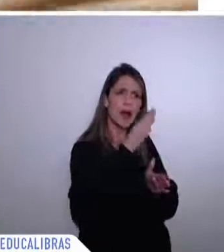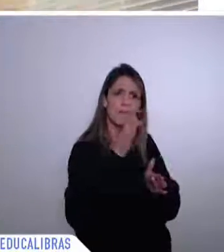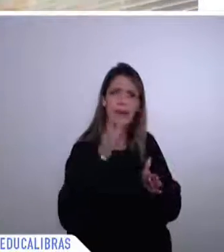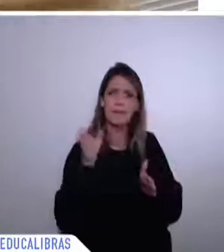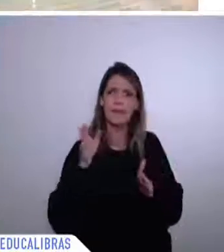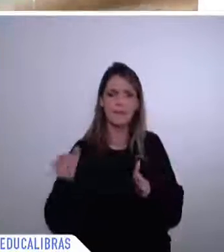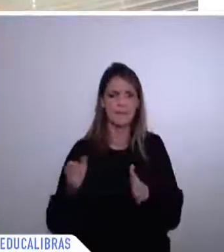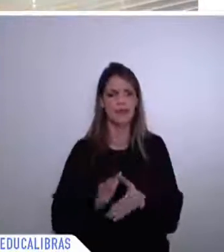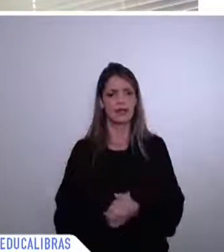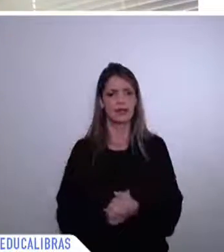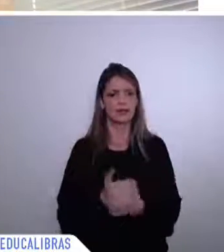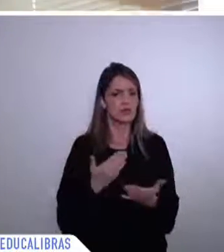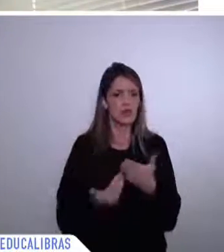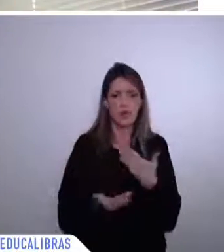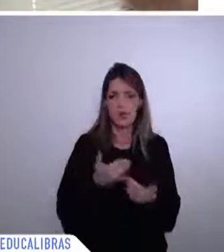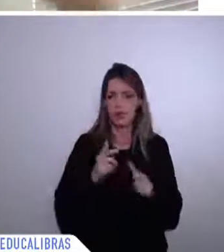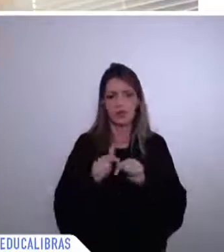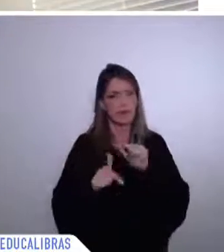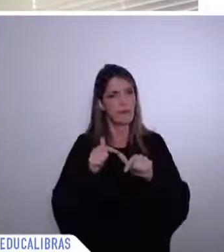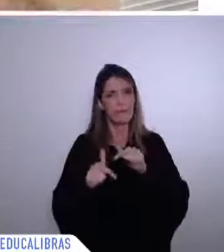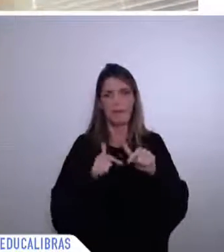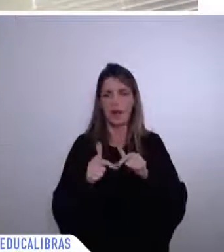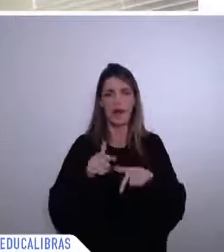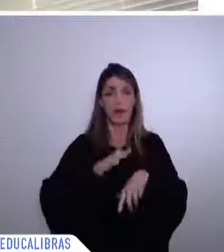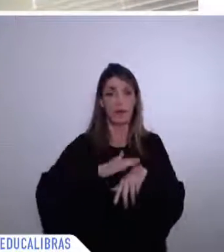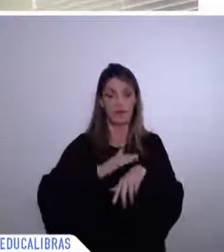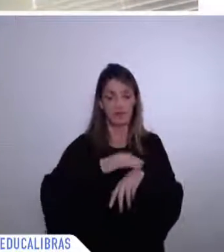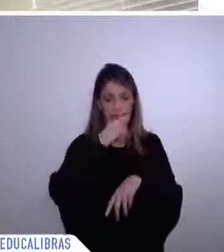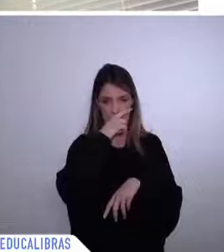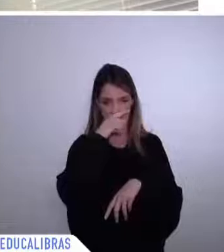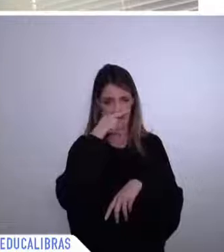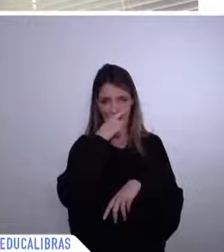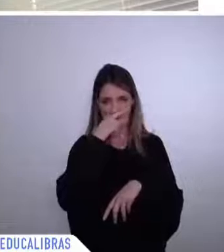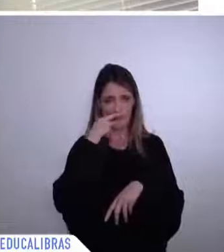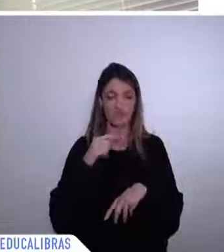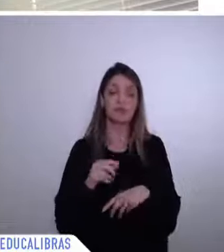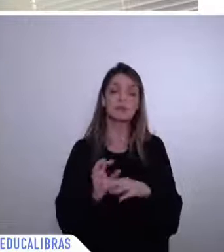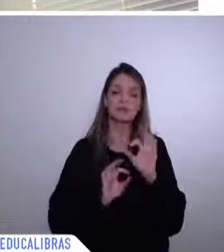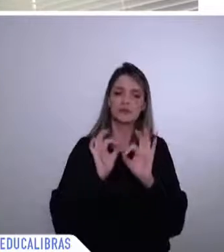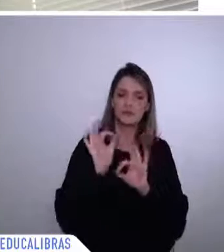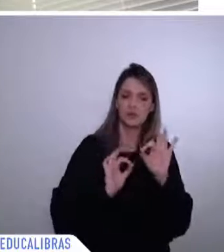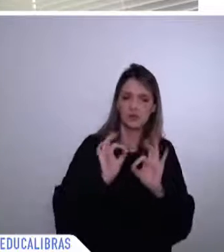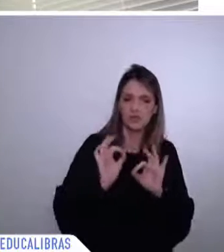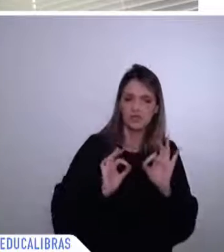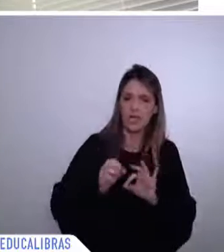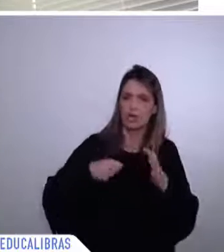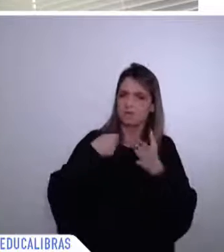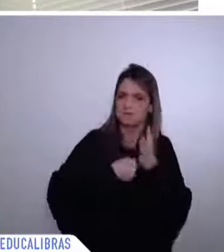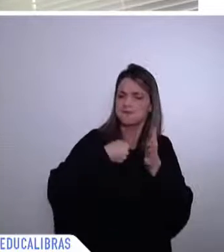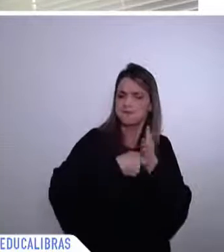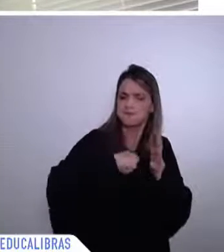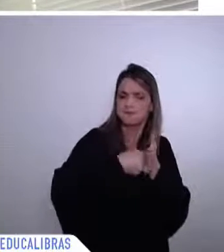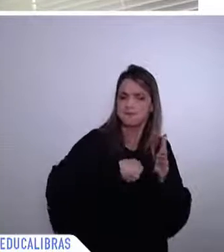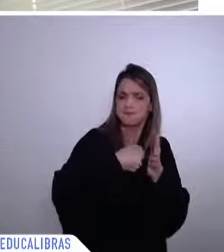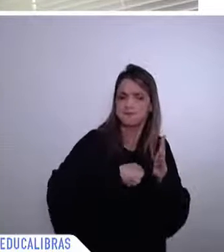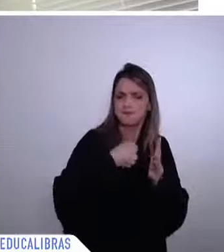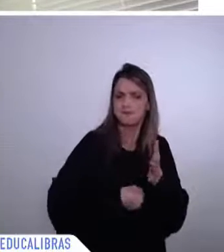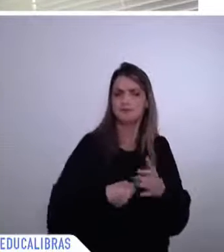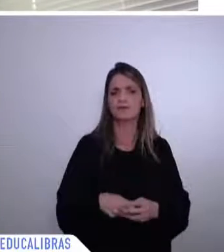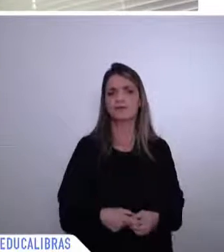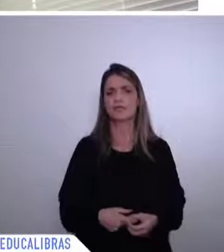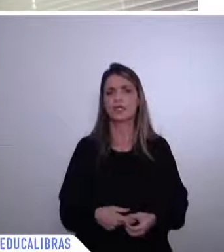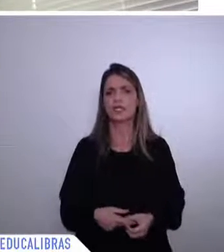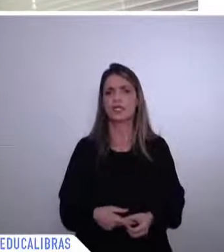union has to reach these workers, regardless of what kind of work they do, so that we can help them